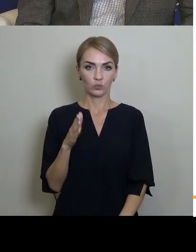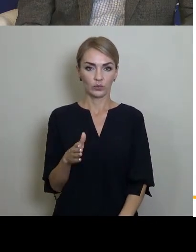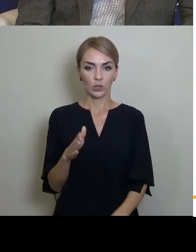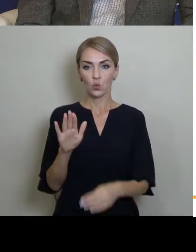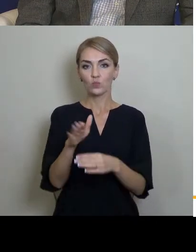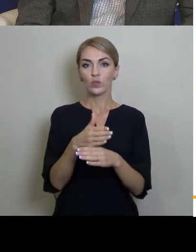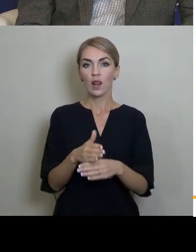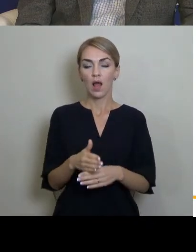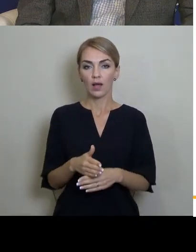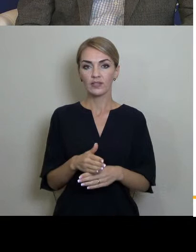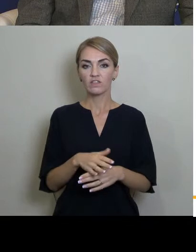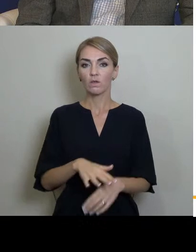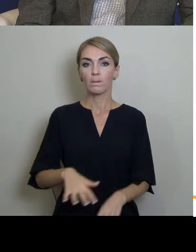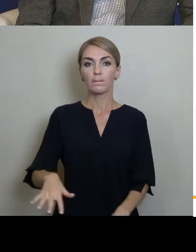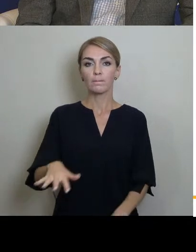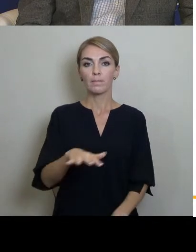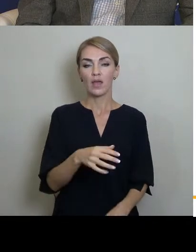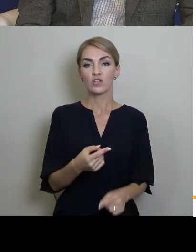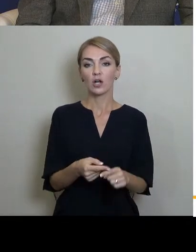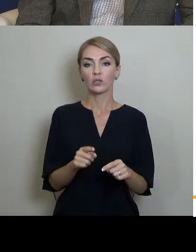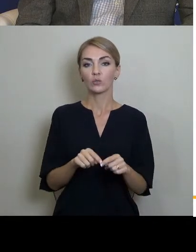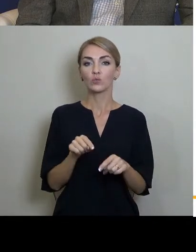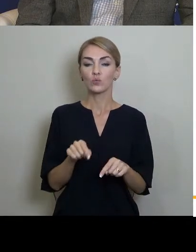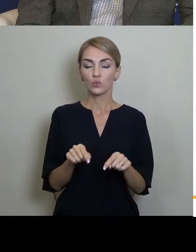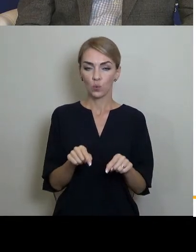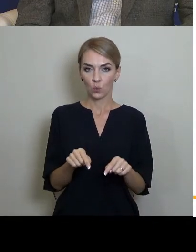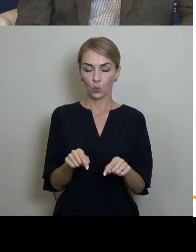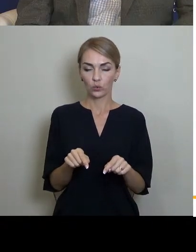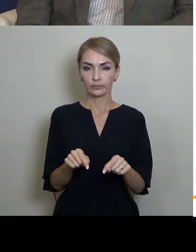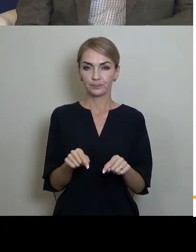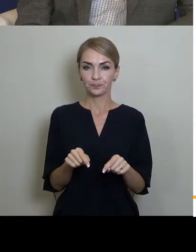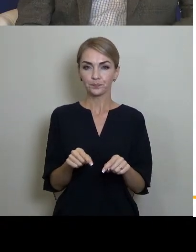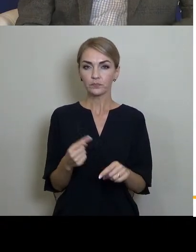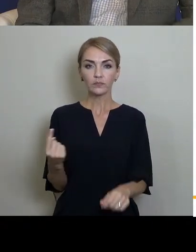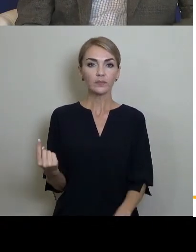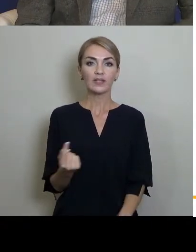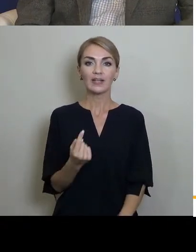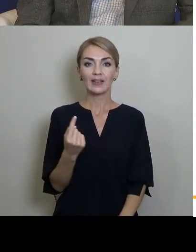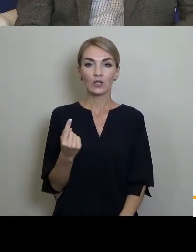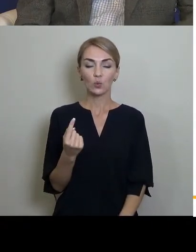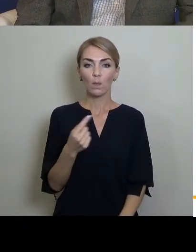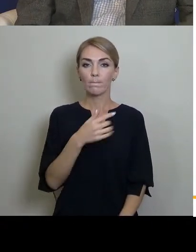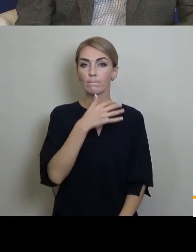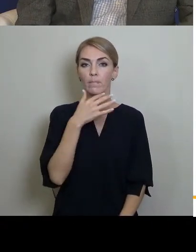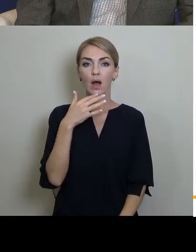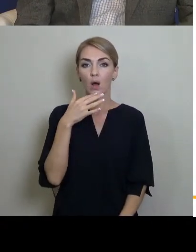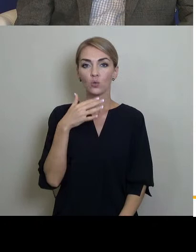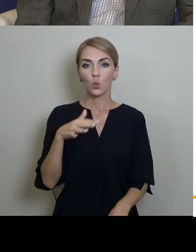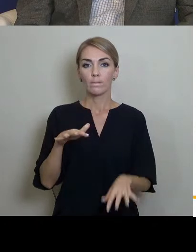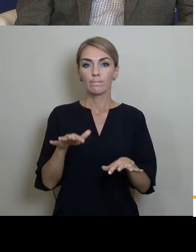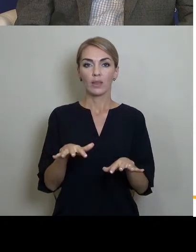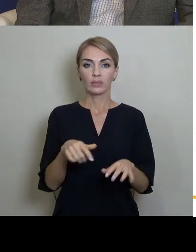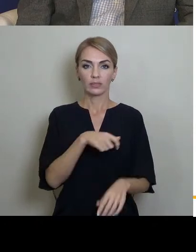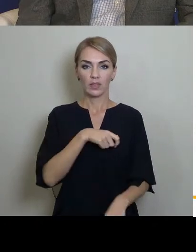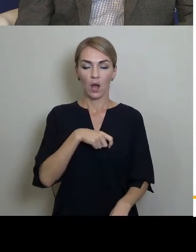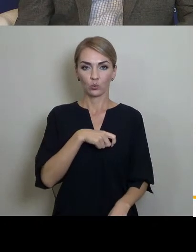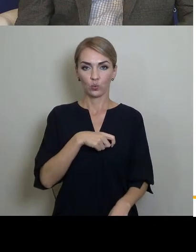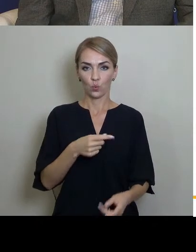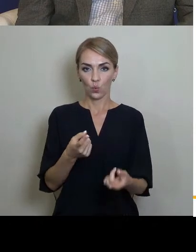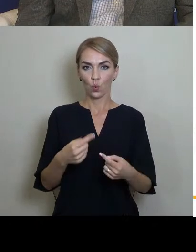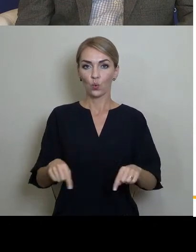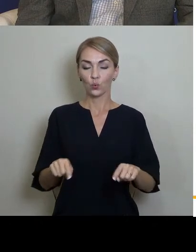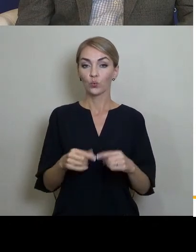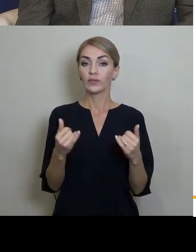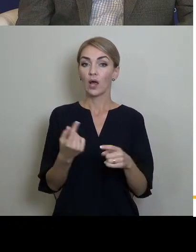going to be distributed within this one multi-mandate